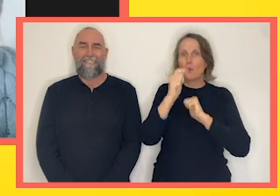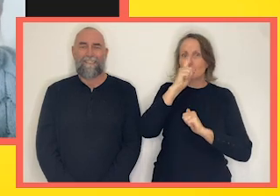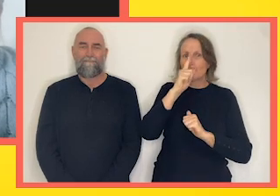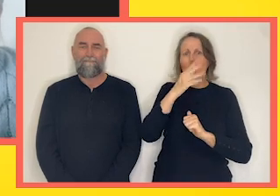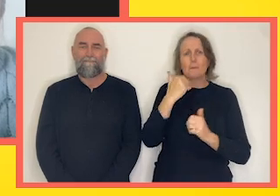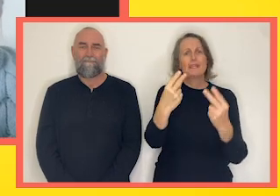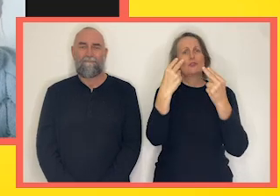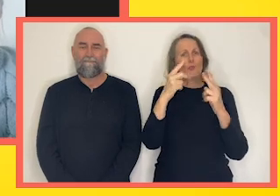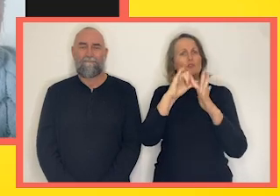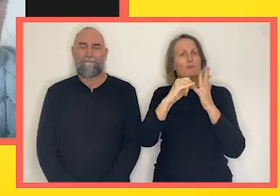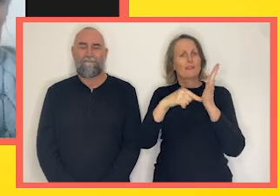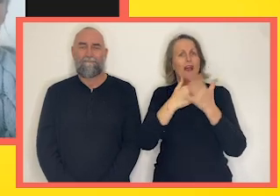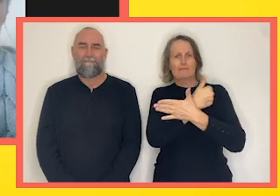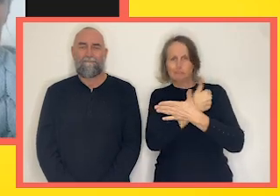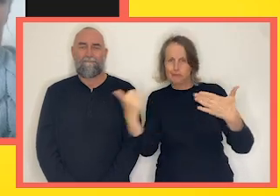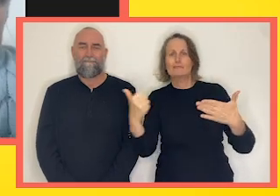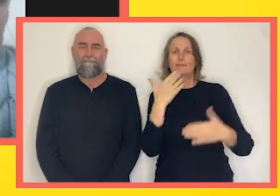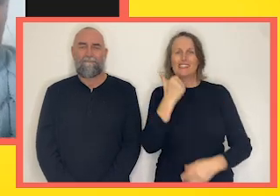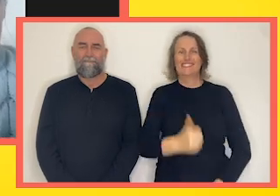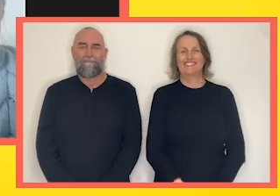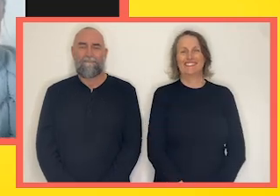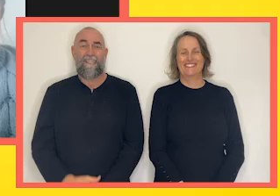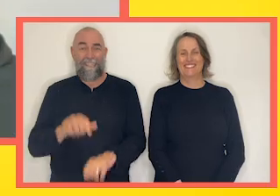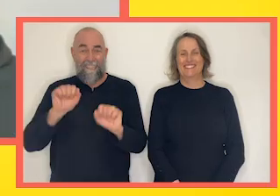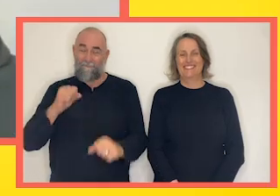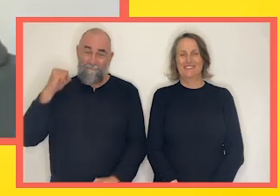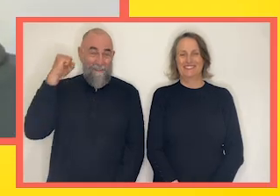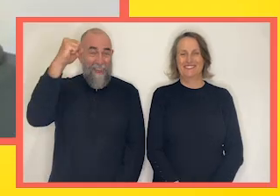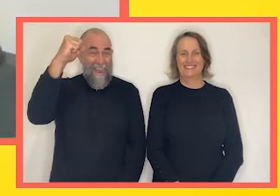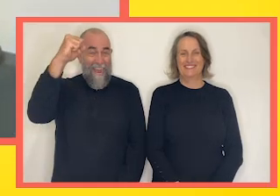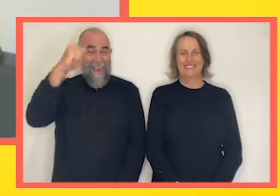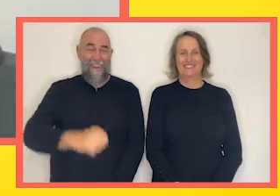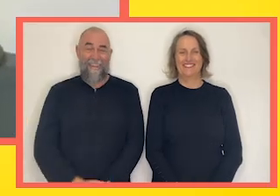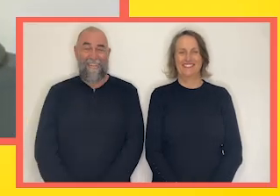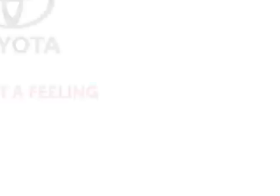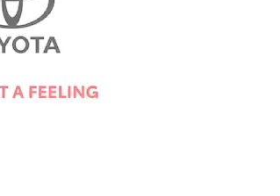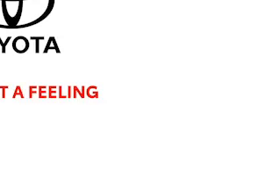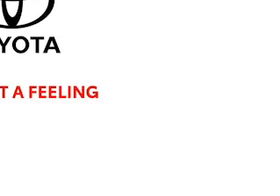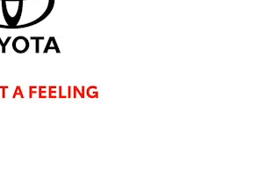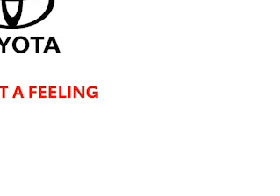following You Little Ripper wherever you get your podcasts. You Little Ripper!